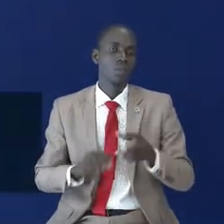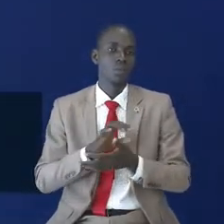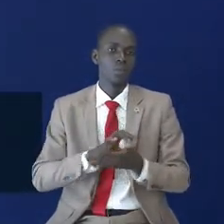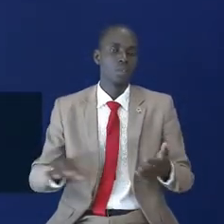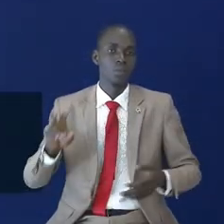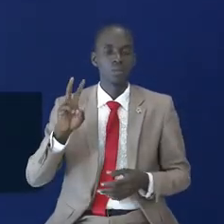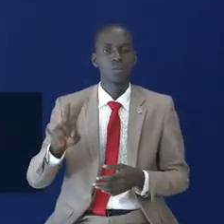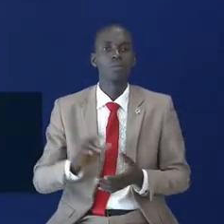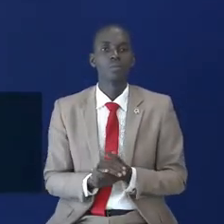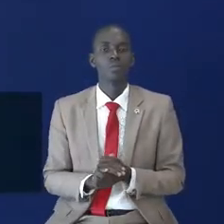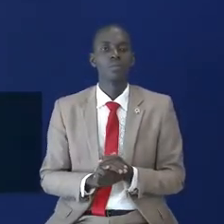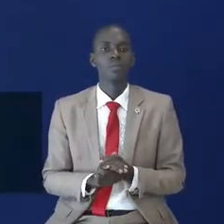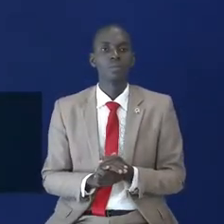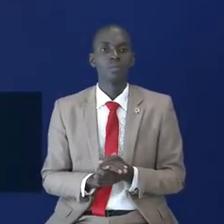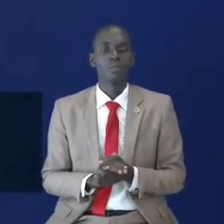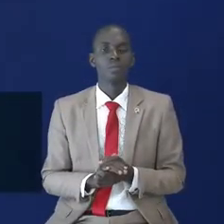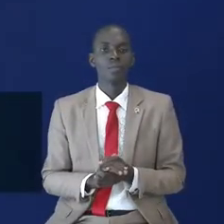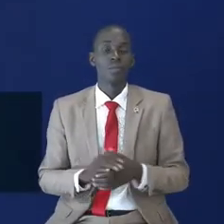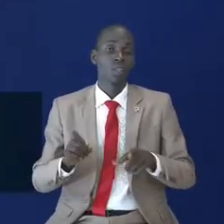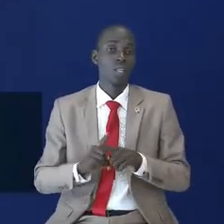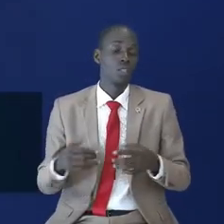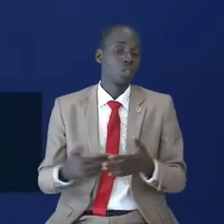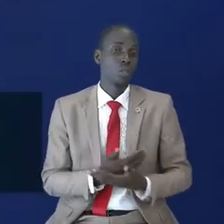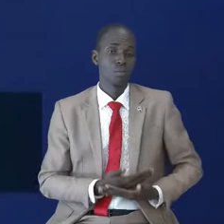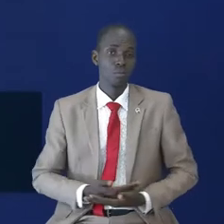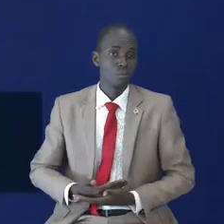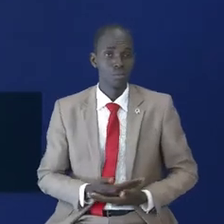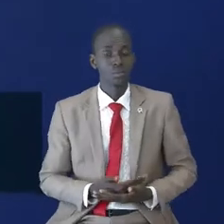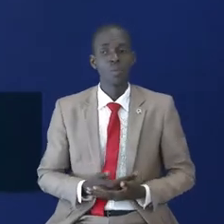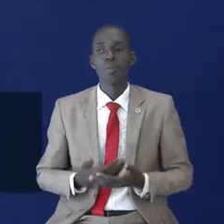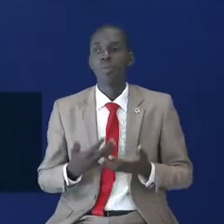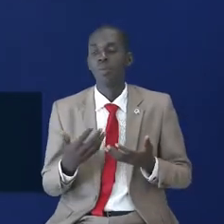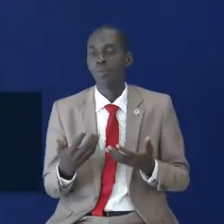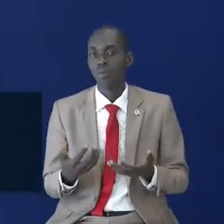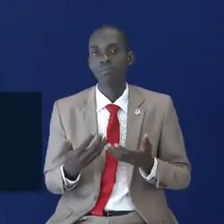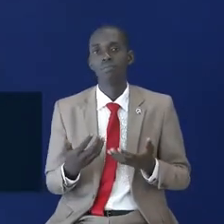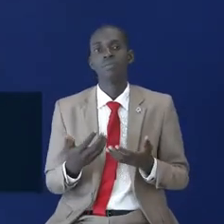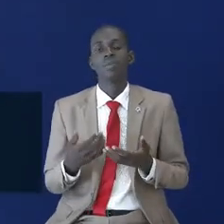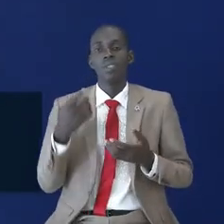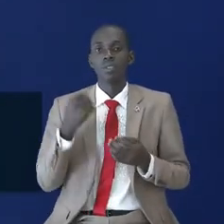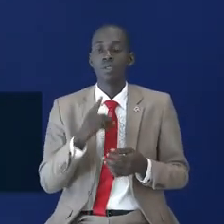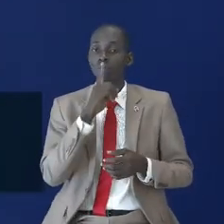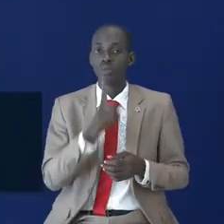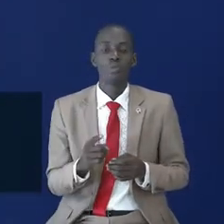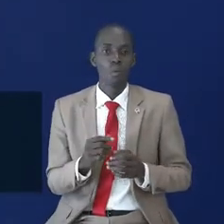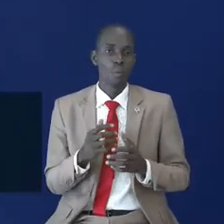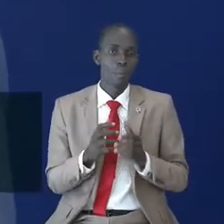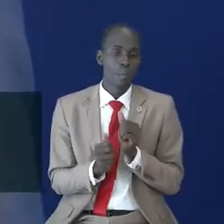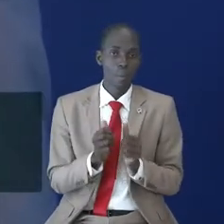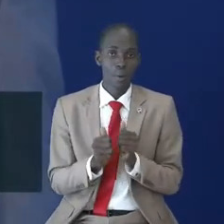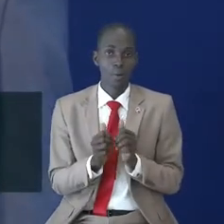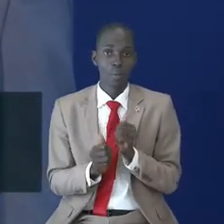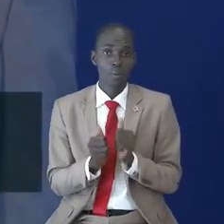from verse 2, as newborn babes desire the sincere milk of the word, that